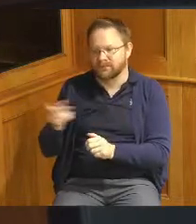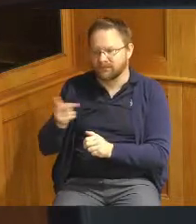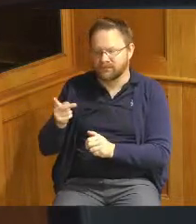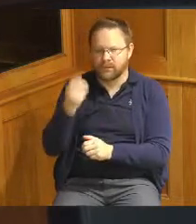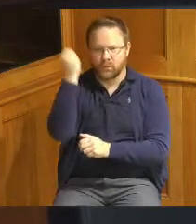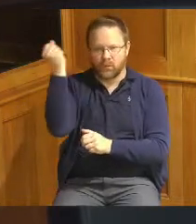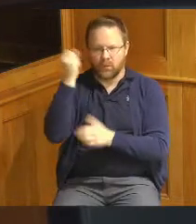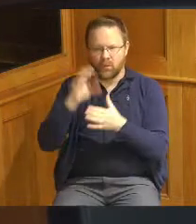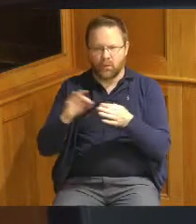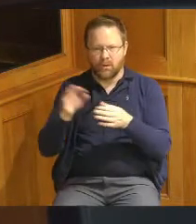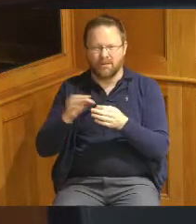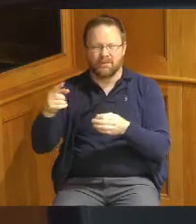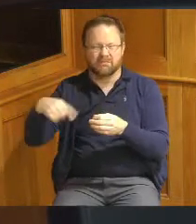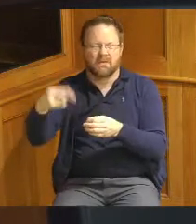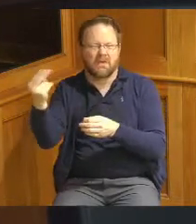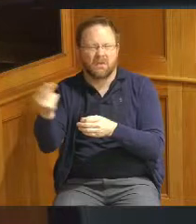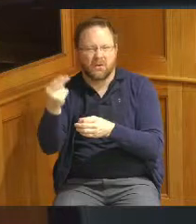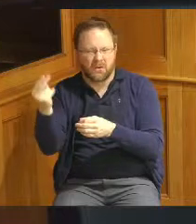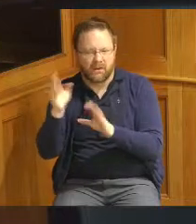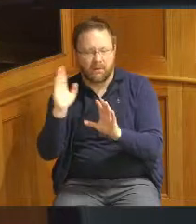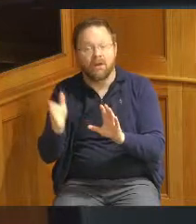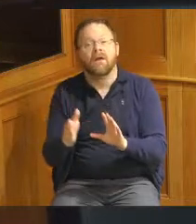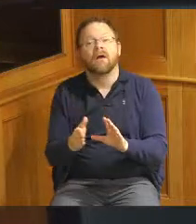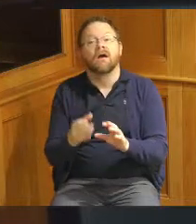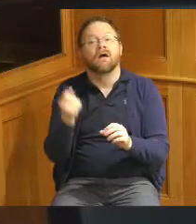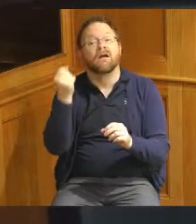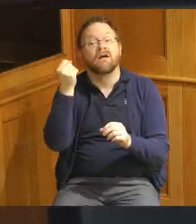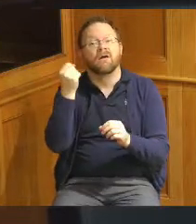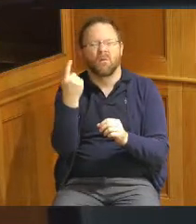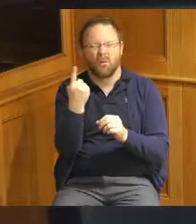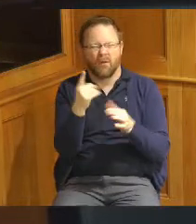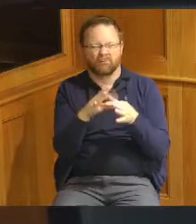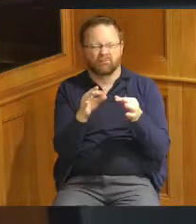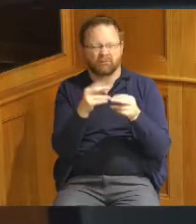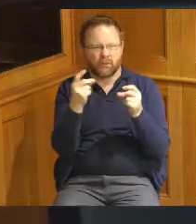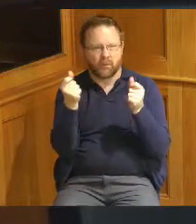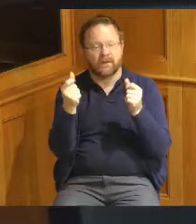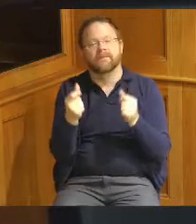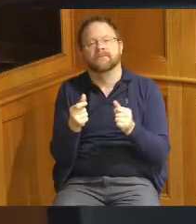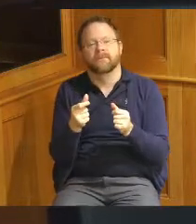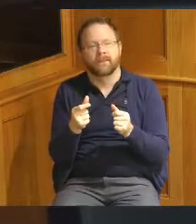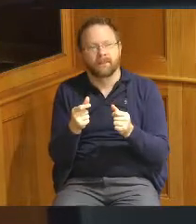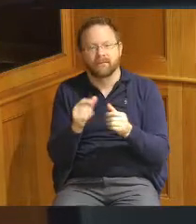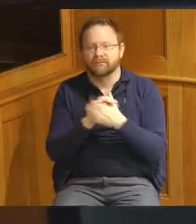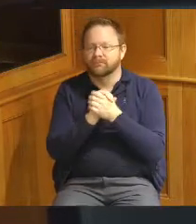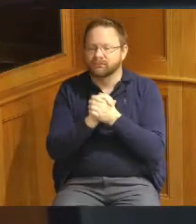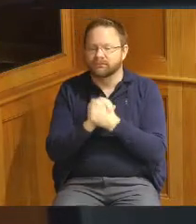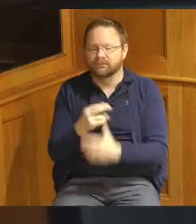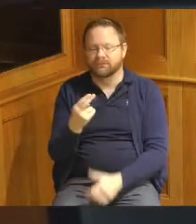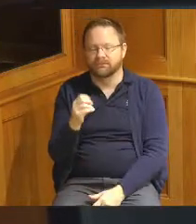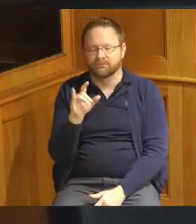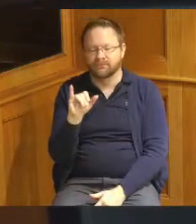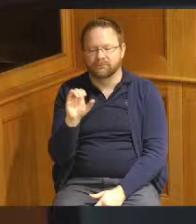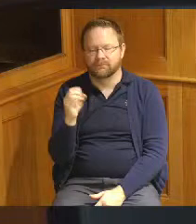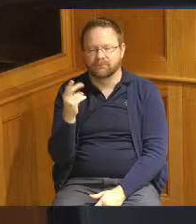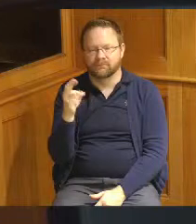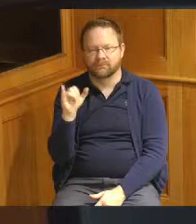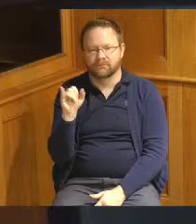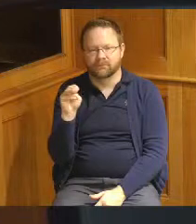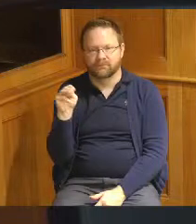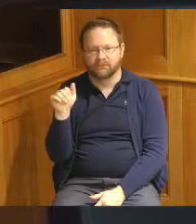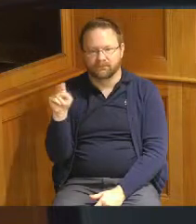hold our comments until Thursday, other than to say congratulations once again to Holly Chrisman. I know she's not in the room. She's at the